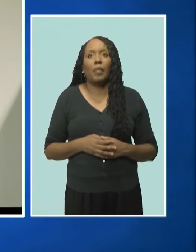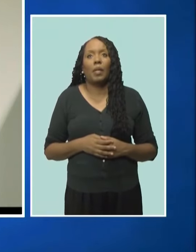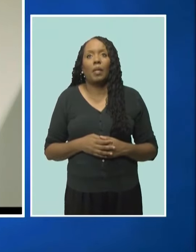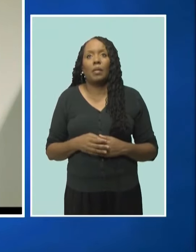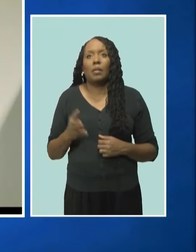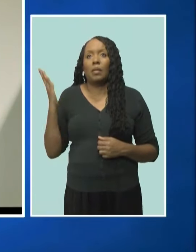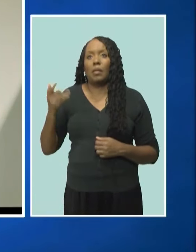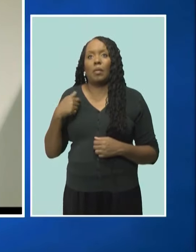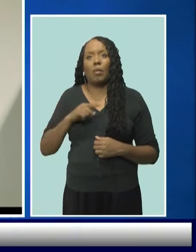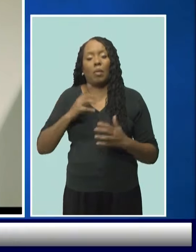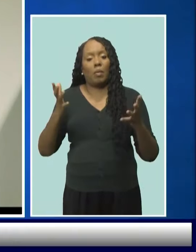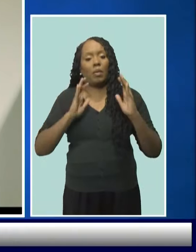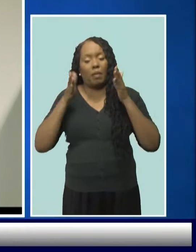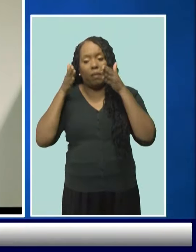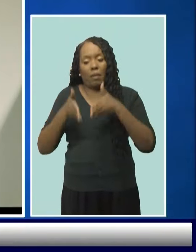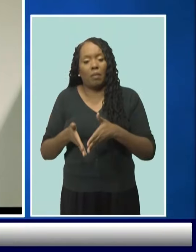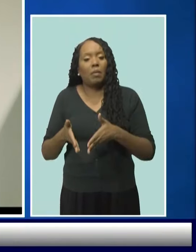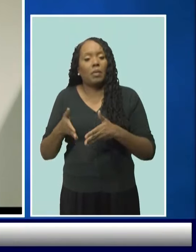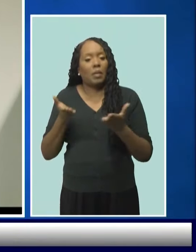very different perspective.